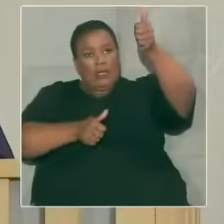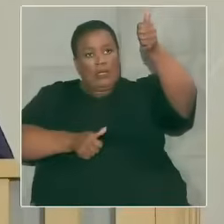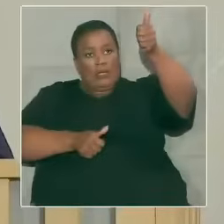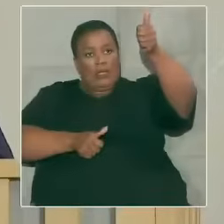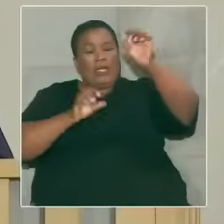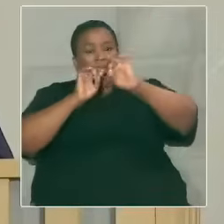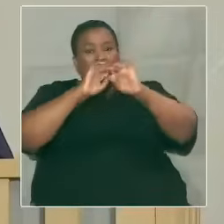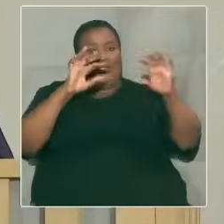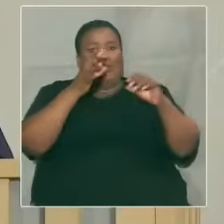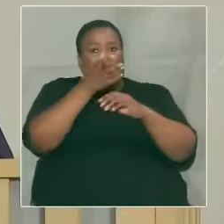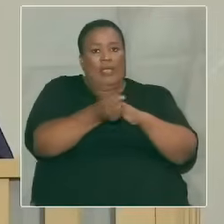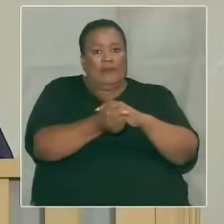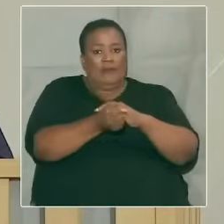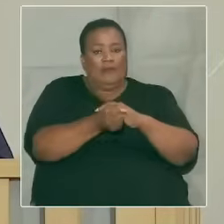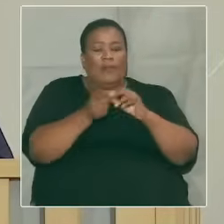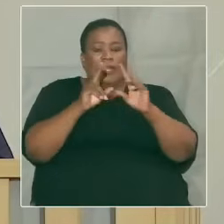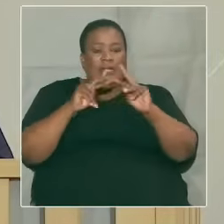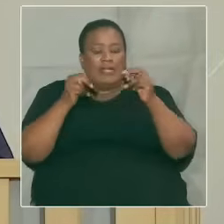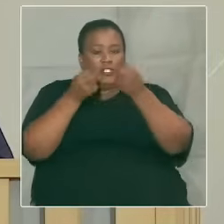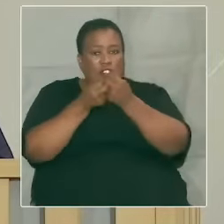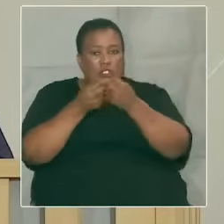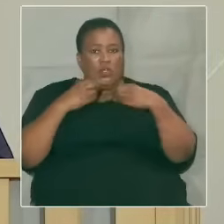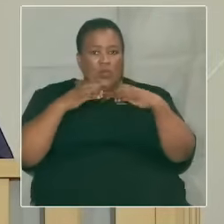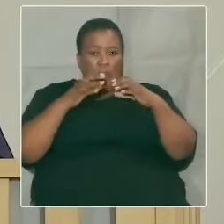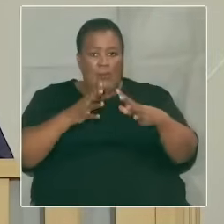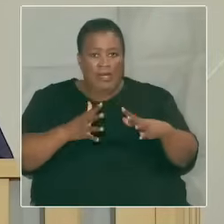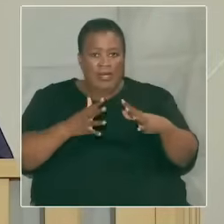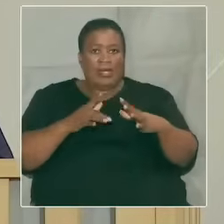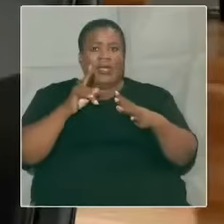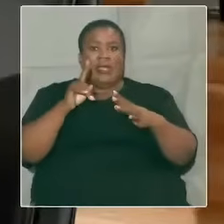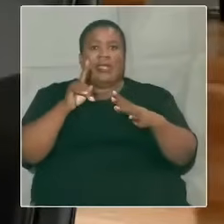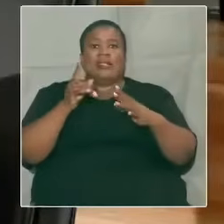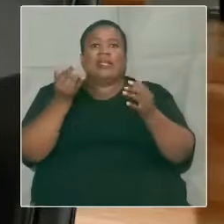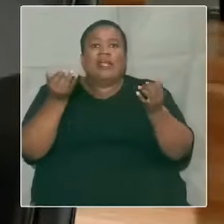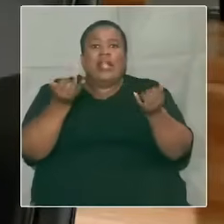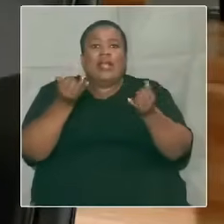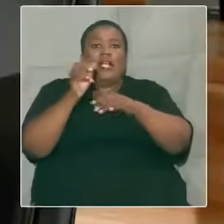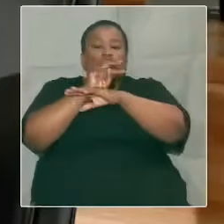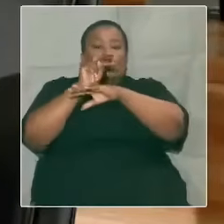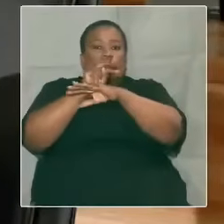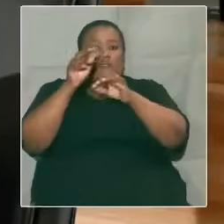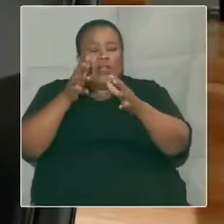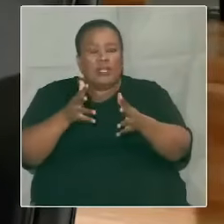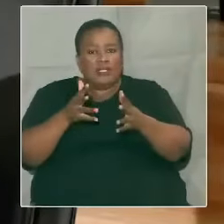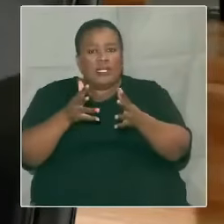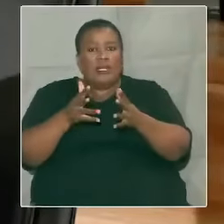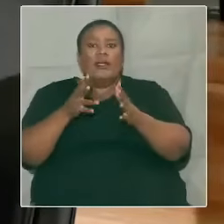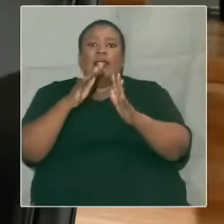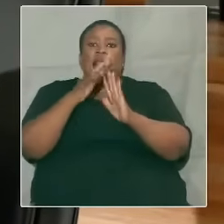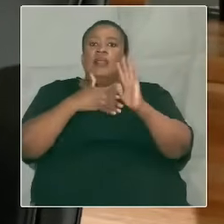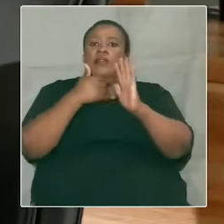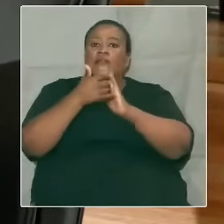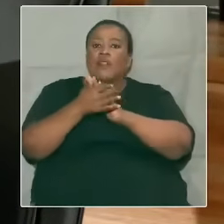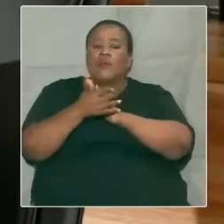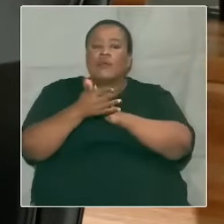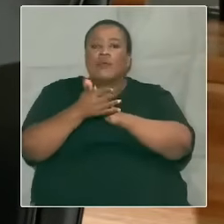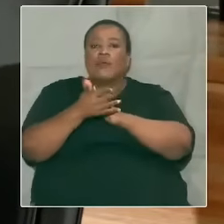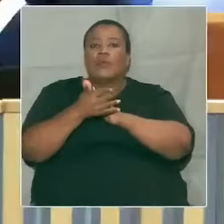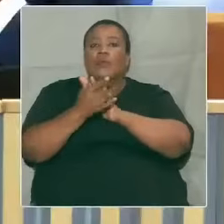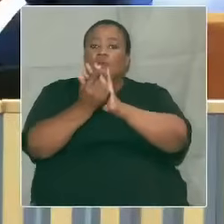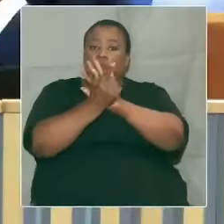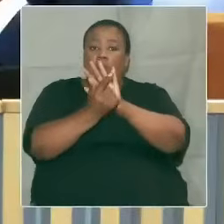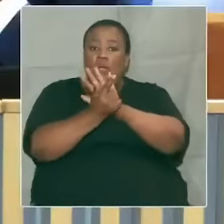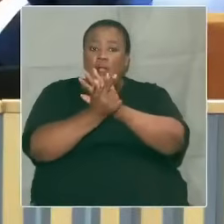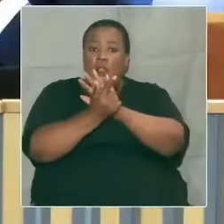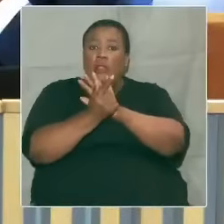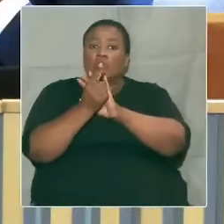both as a supervisor and commander and operates within a defined legal framework, including taking directions from